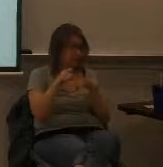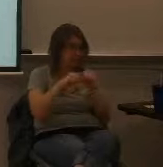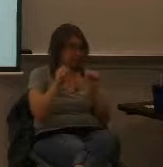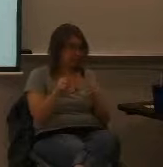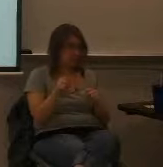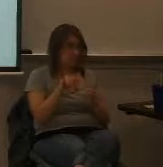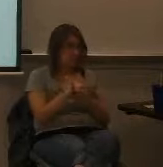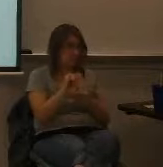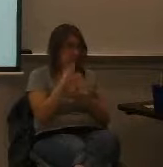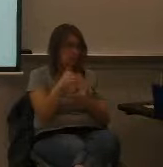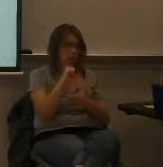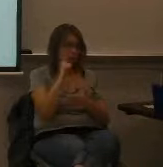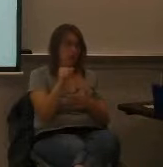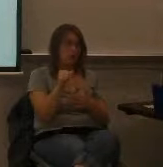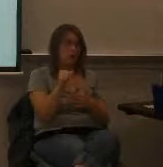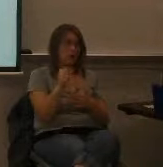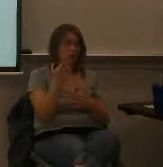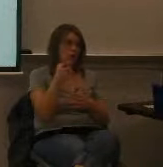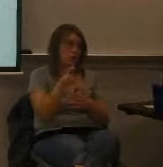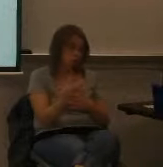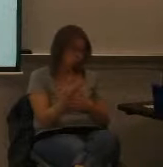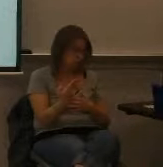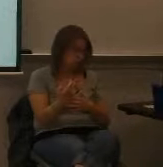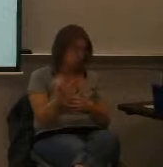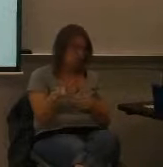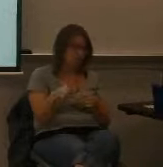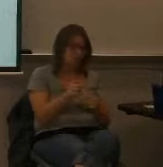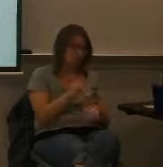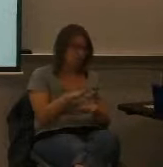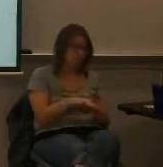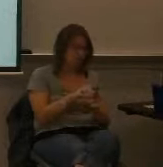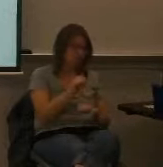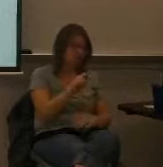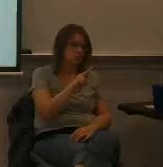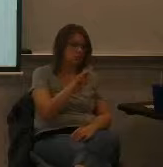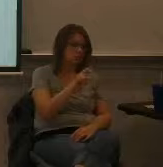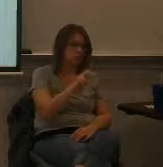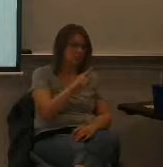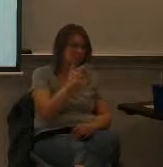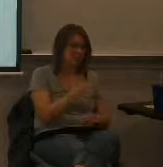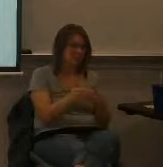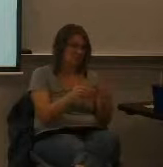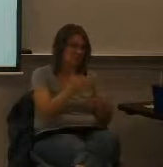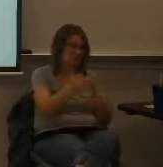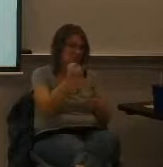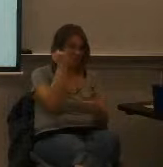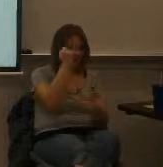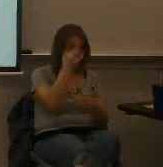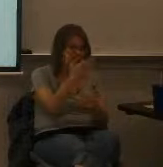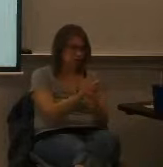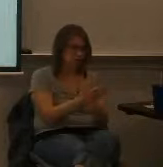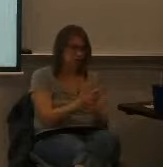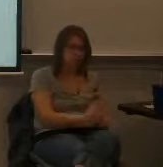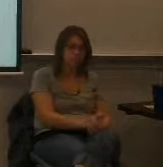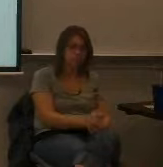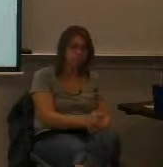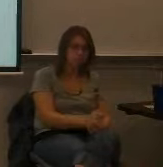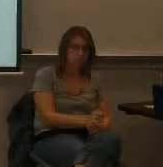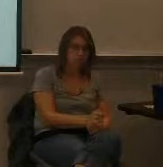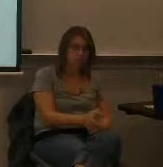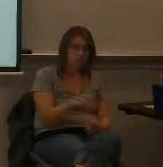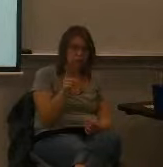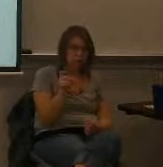that weren't as harsh. So it's all based on a successional idea, disturbance view of the world. Yes?